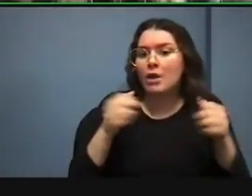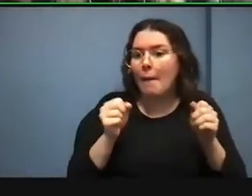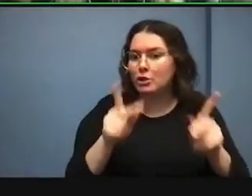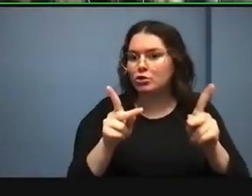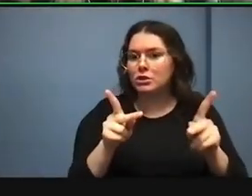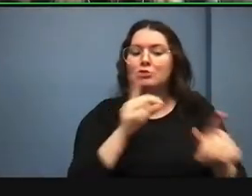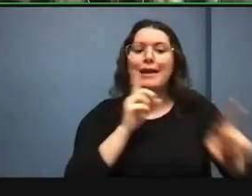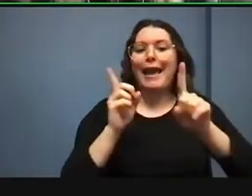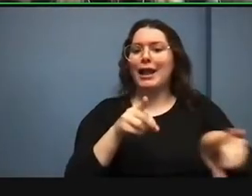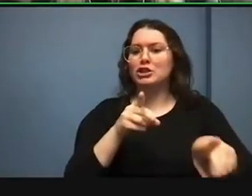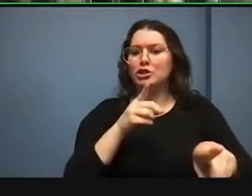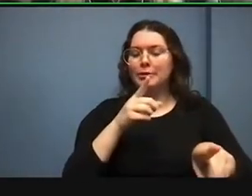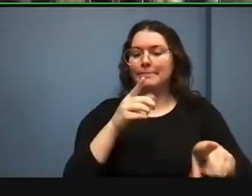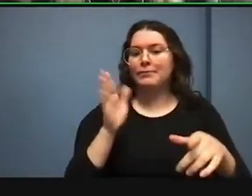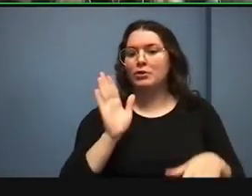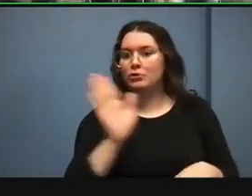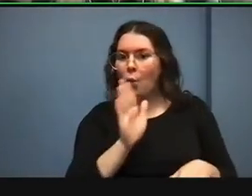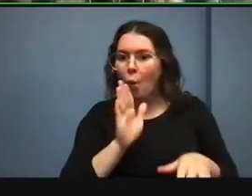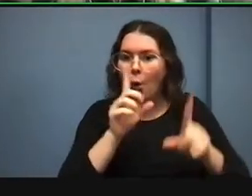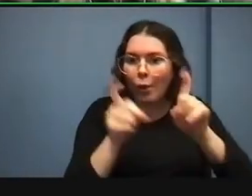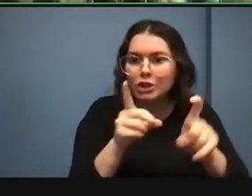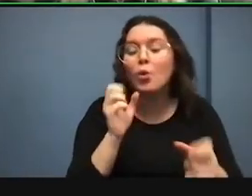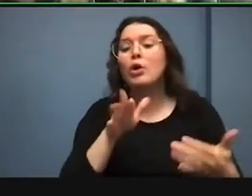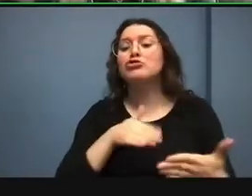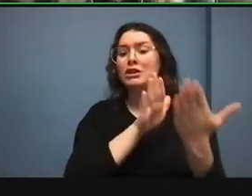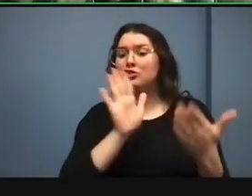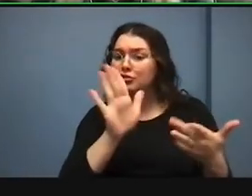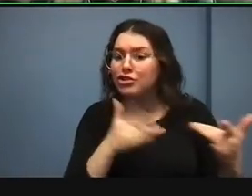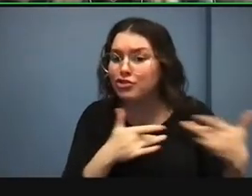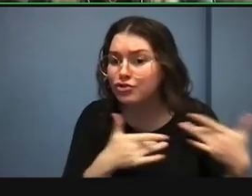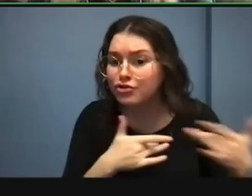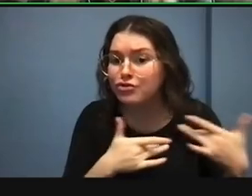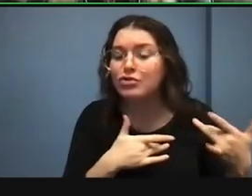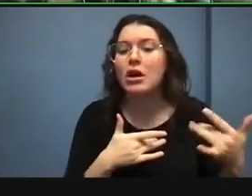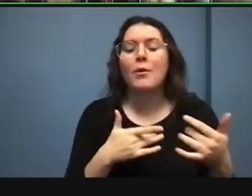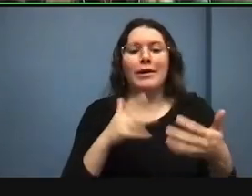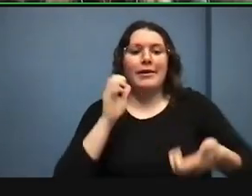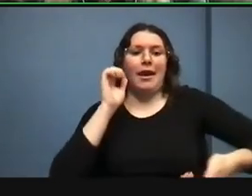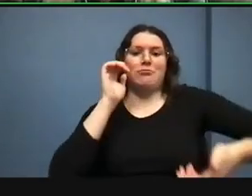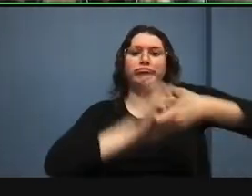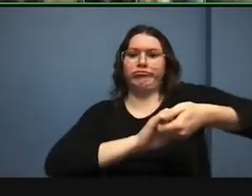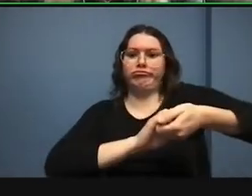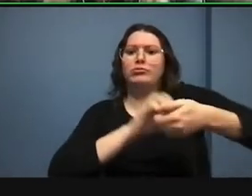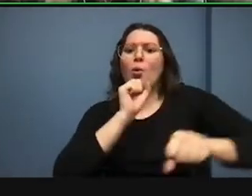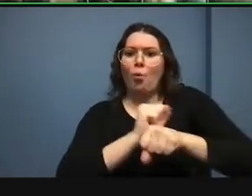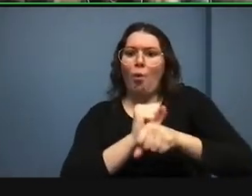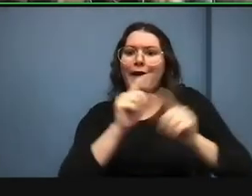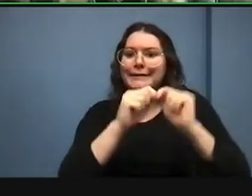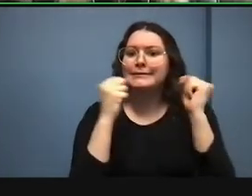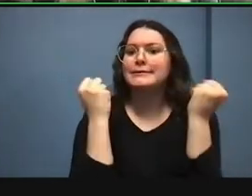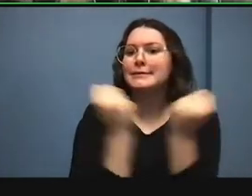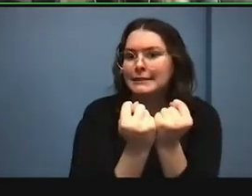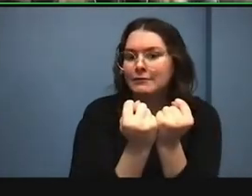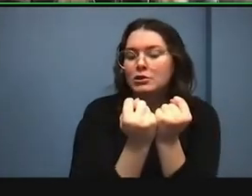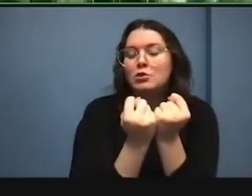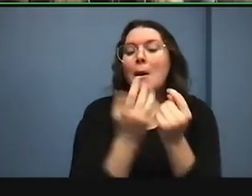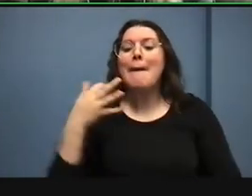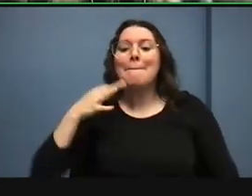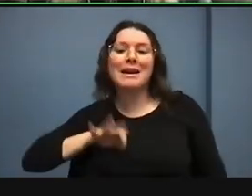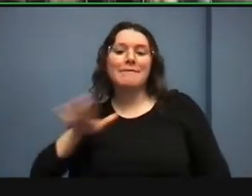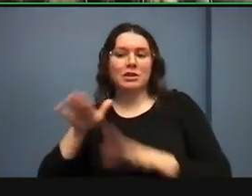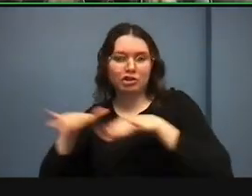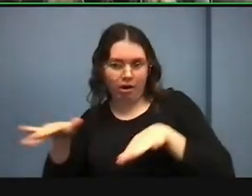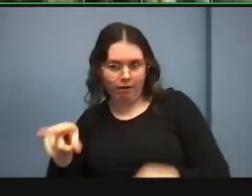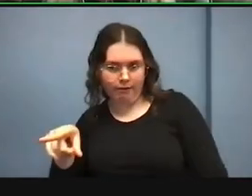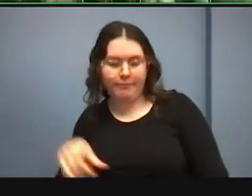opportunity to answer those questions or address those concerns, so that you guys can work collaboratively as a team for the benefit of your